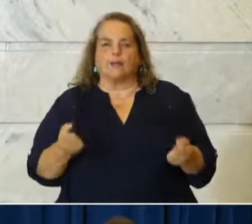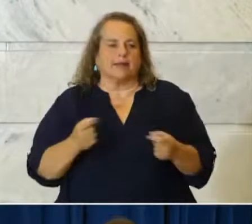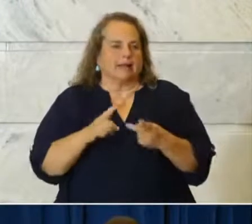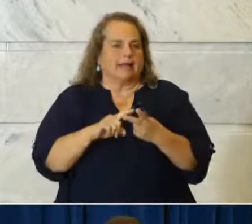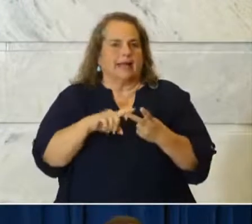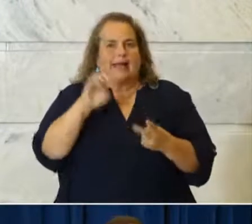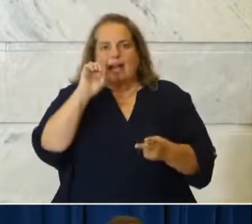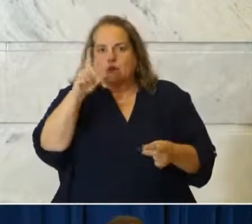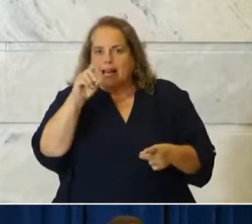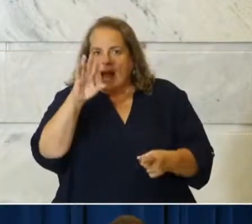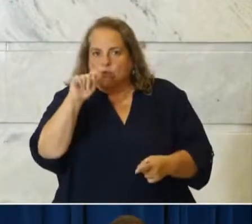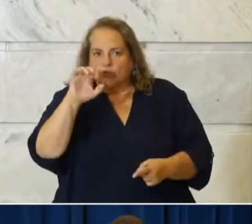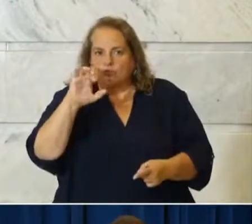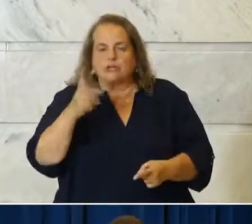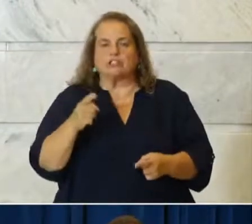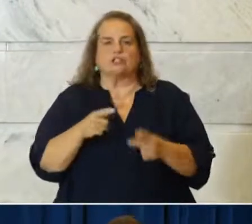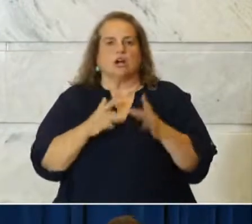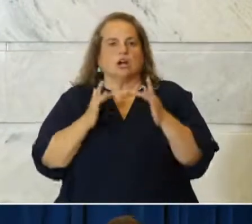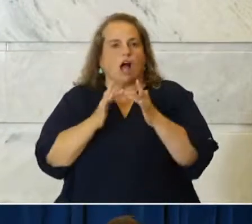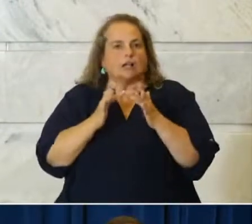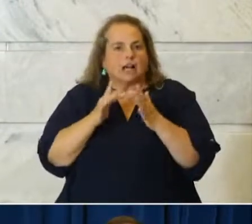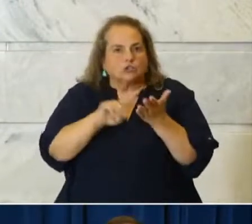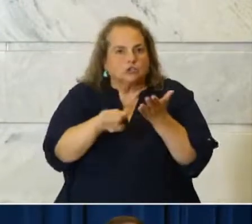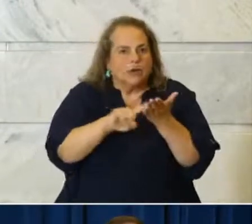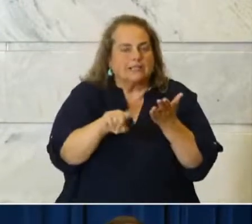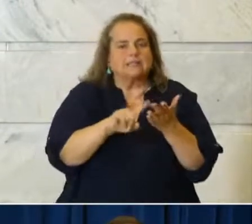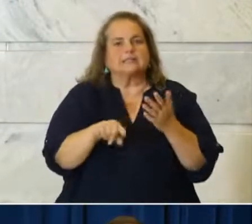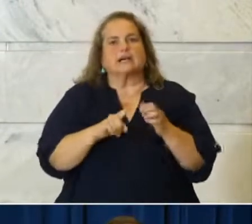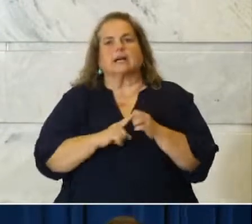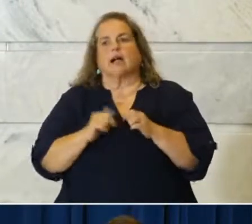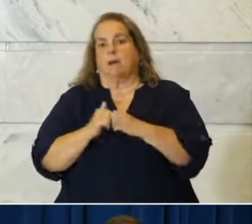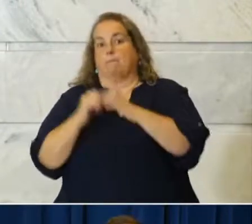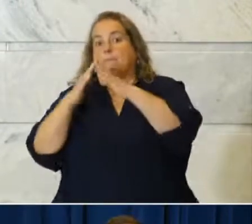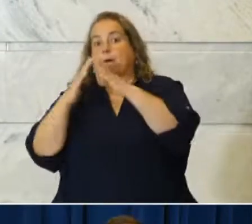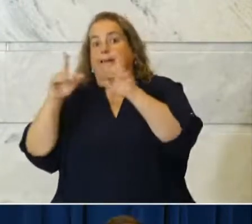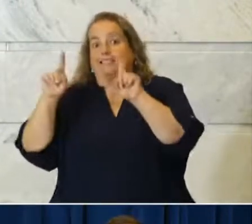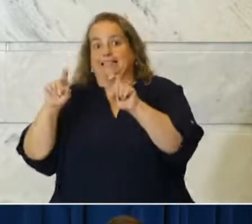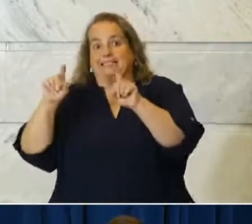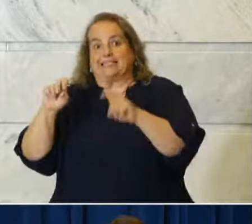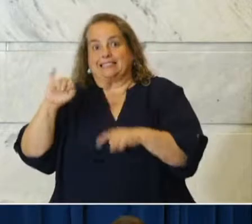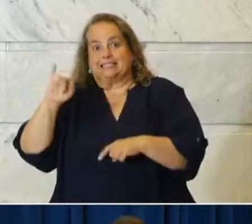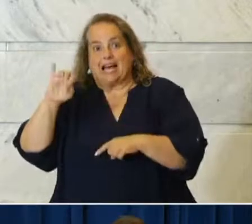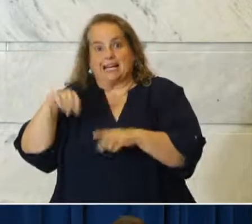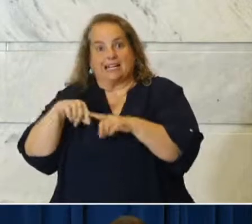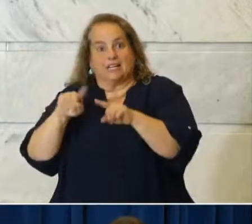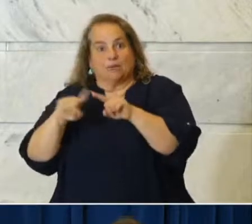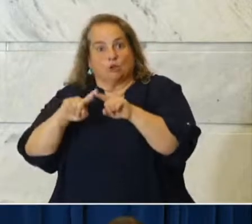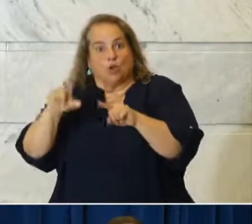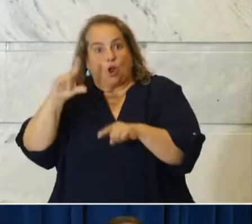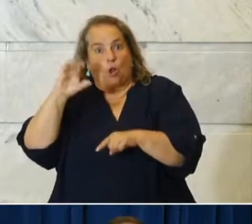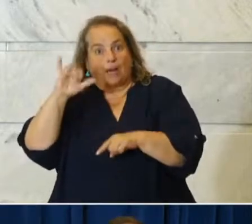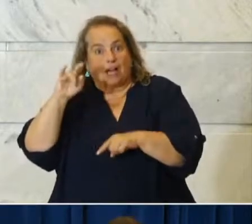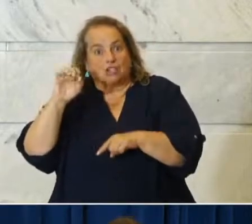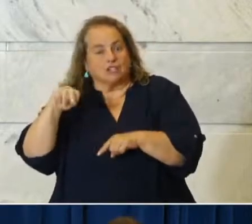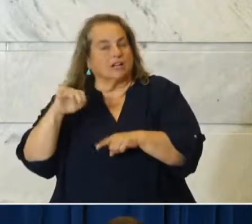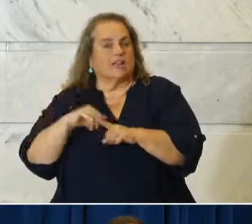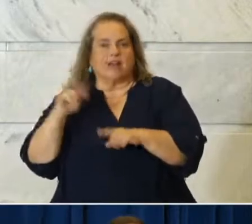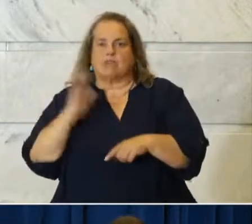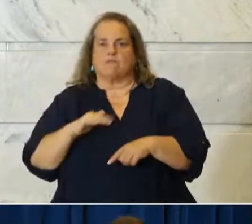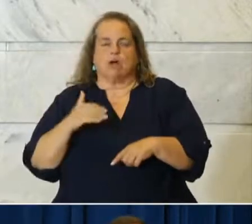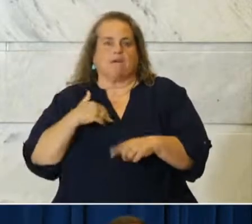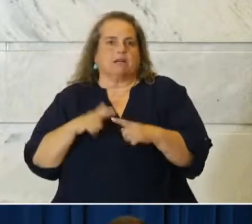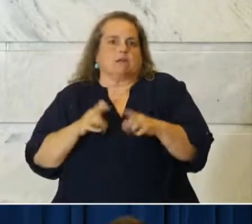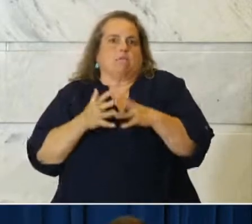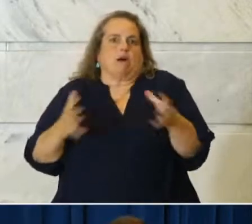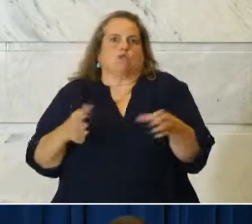outreach to contact tracing to even doing pop-up testing sites in their locations, and they've never had as much work as